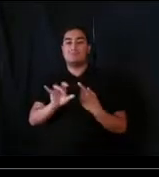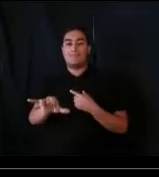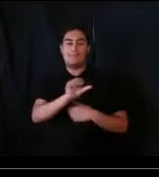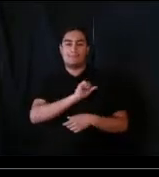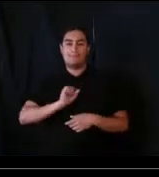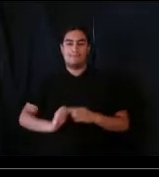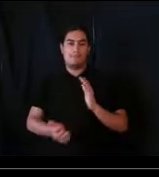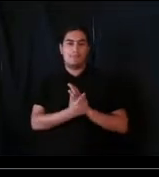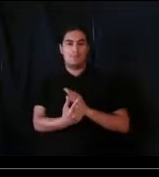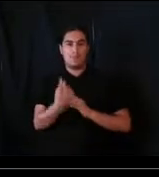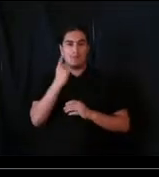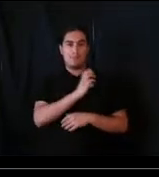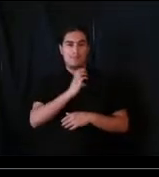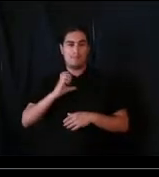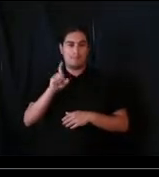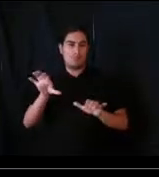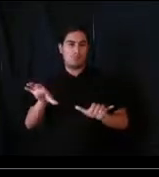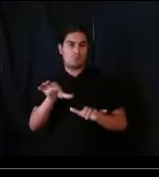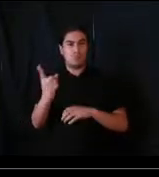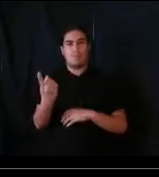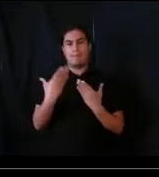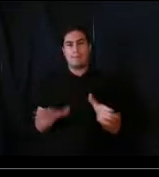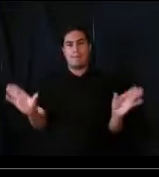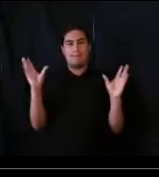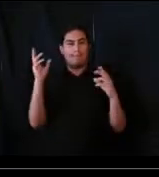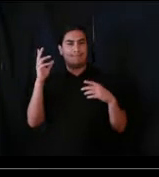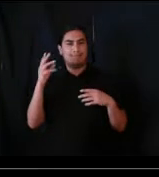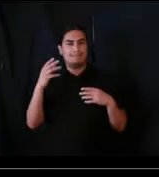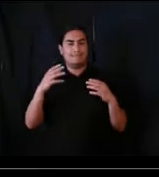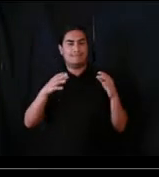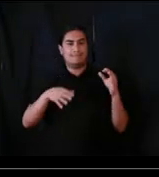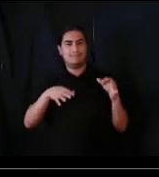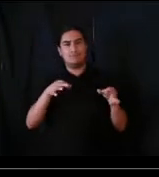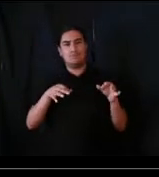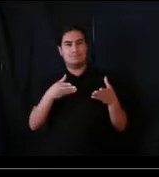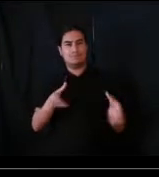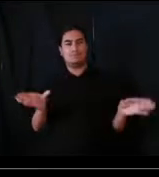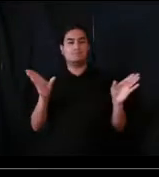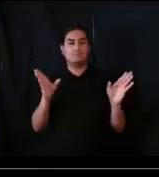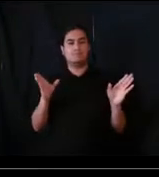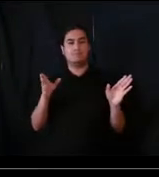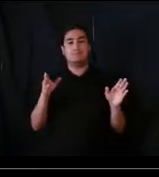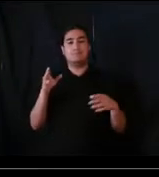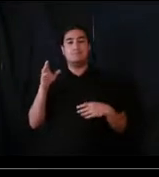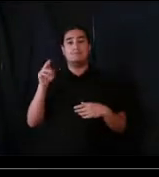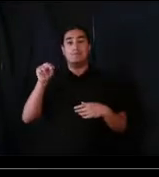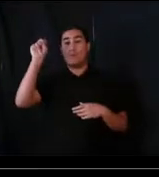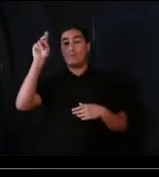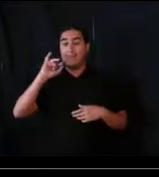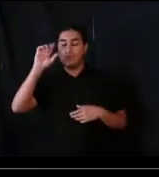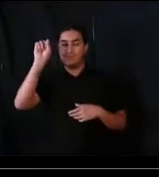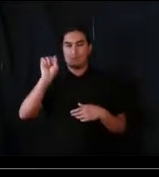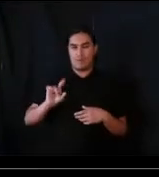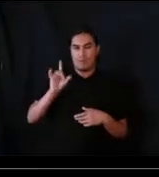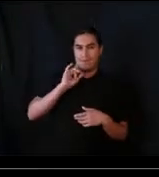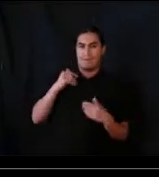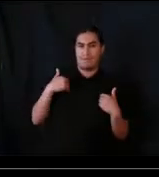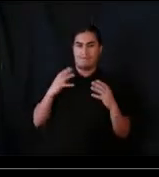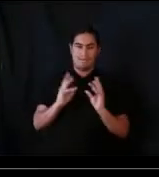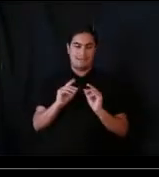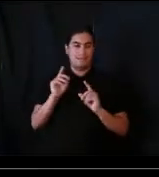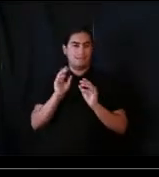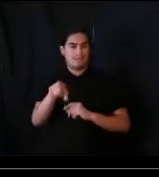requires the commission to conduct at least one public hearing in northern california and one public hearing in southern california to provide an opportunity for